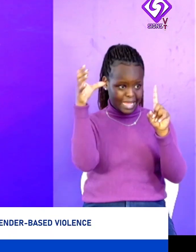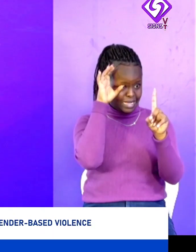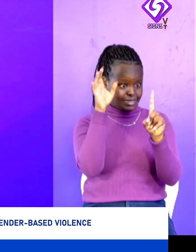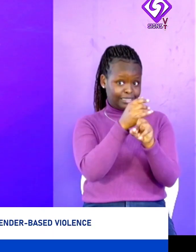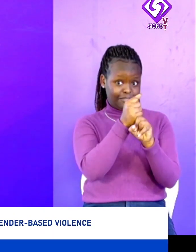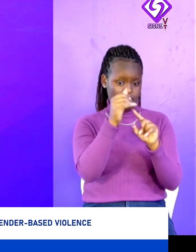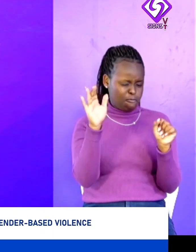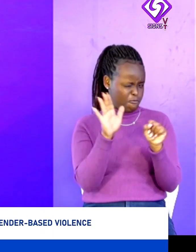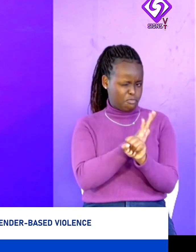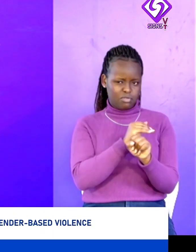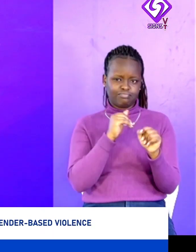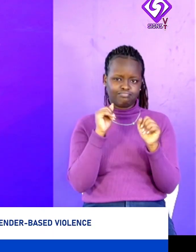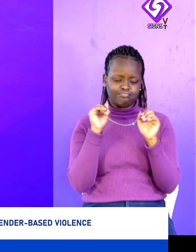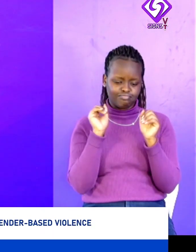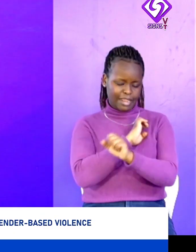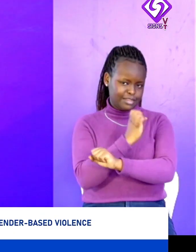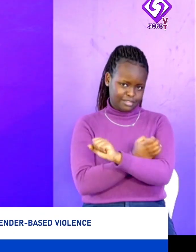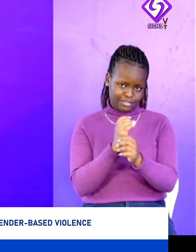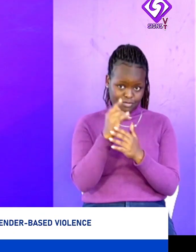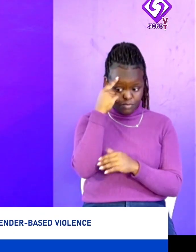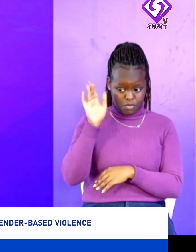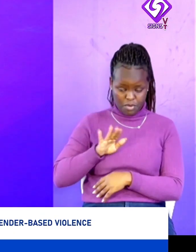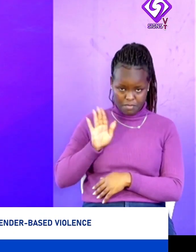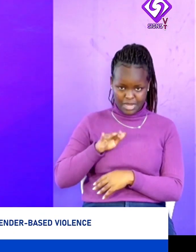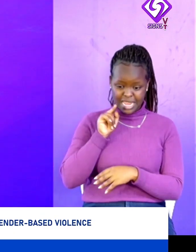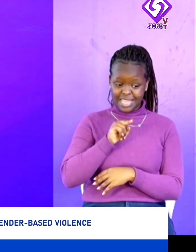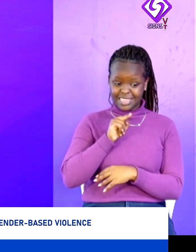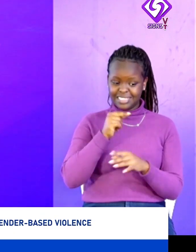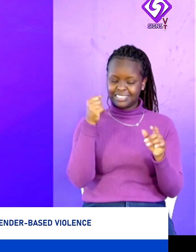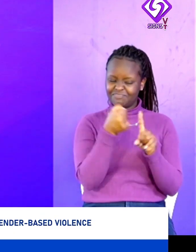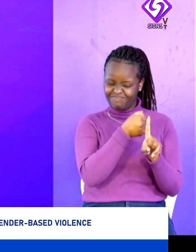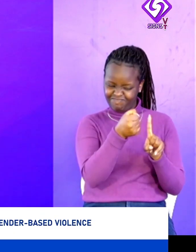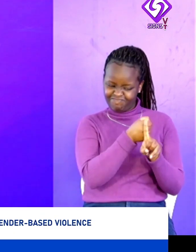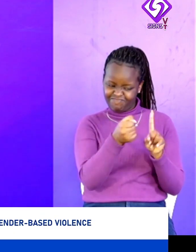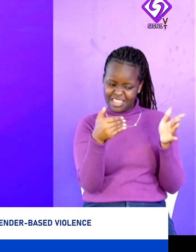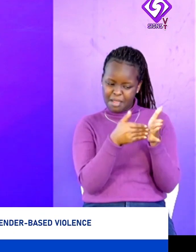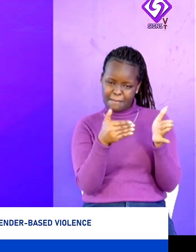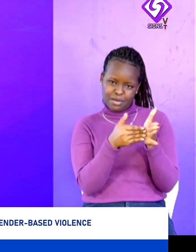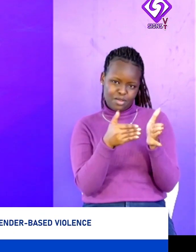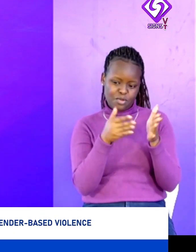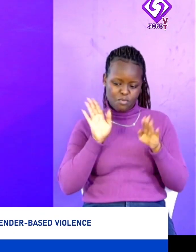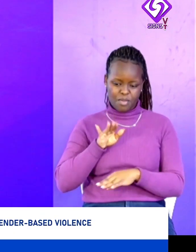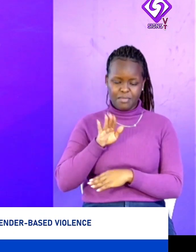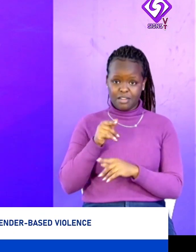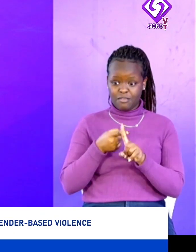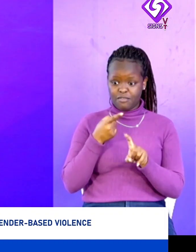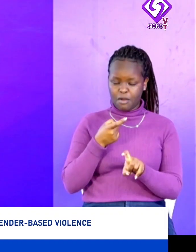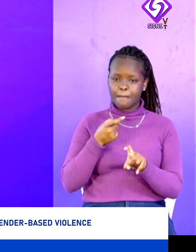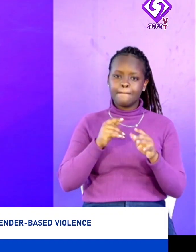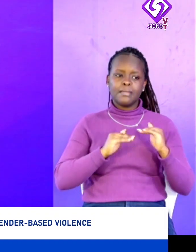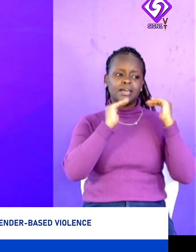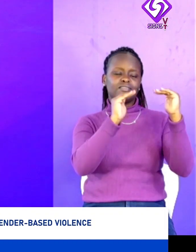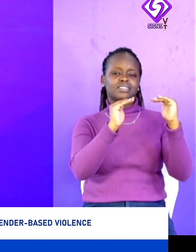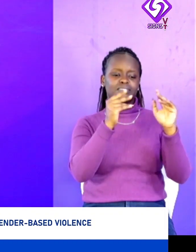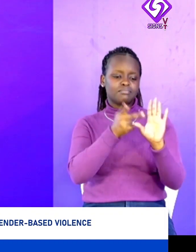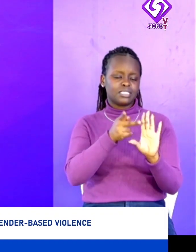potential. Chigai emphasized that these acts of violence prevent women from advancing and participating